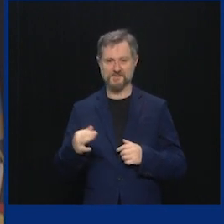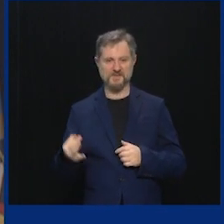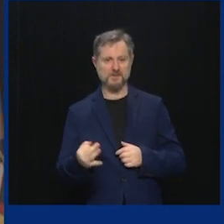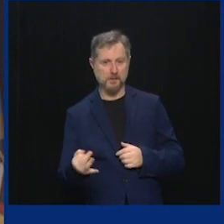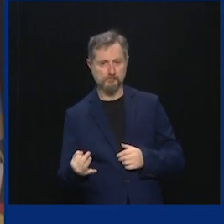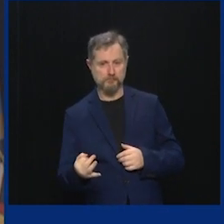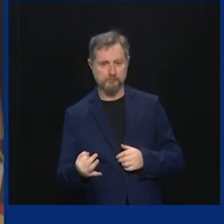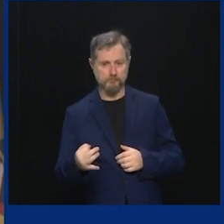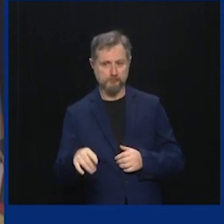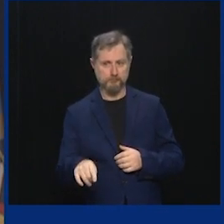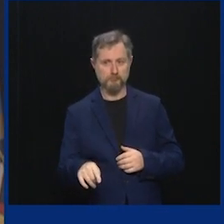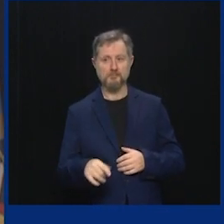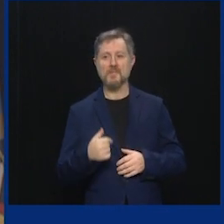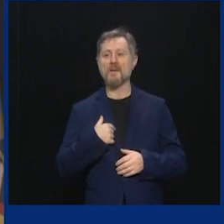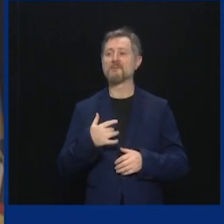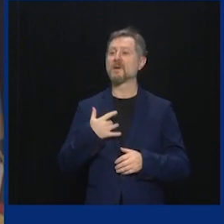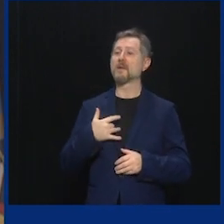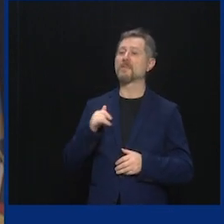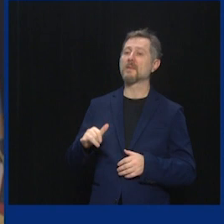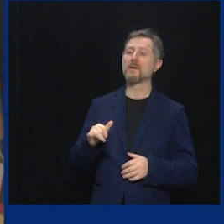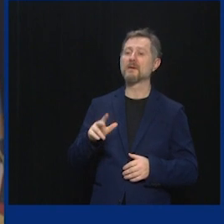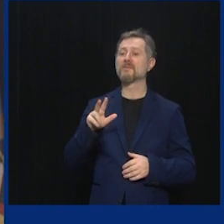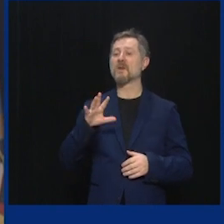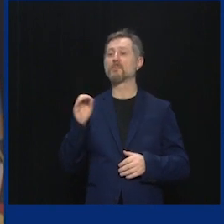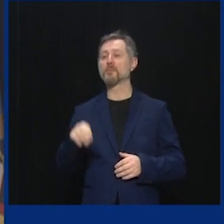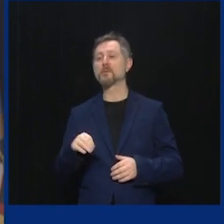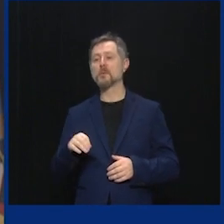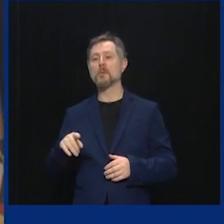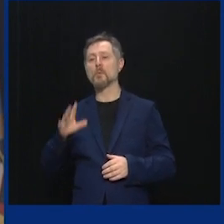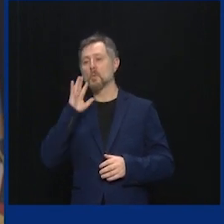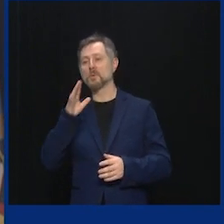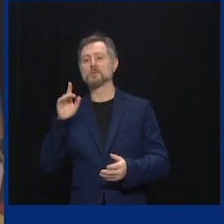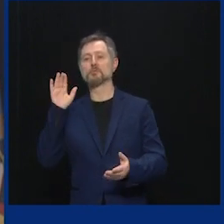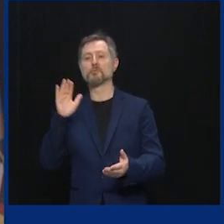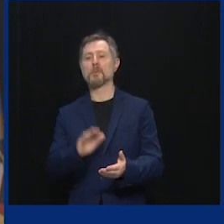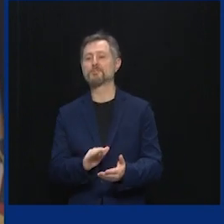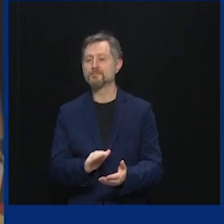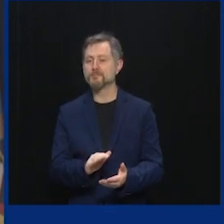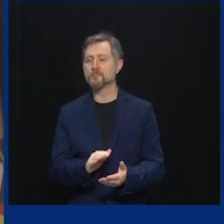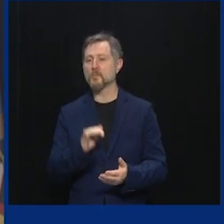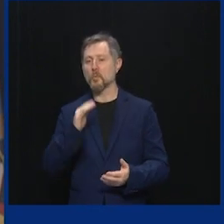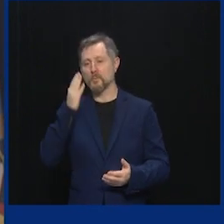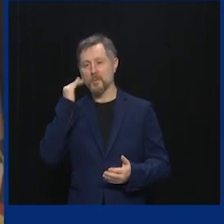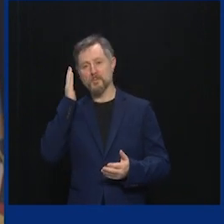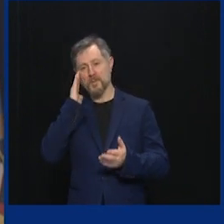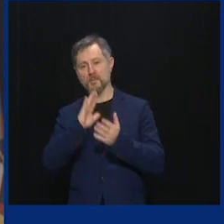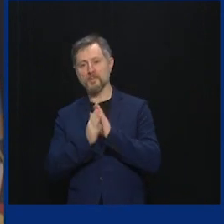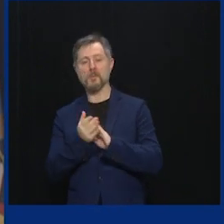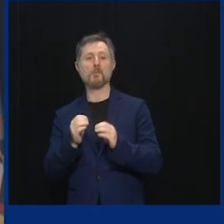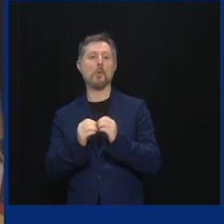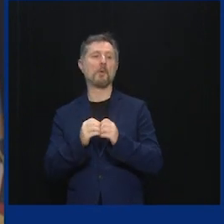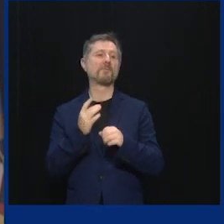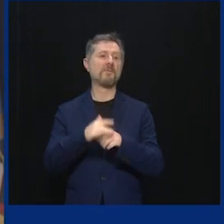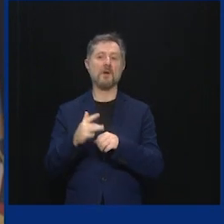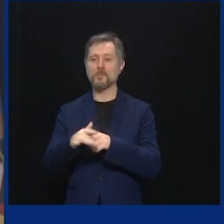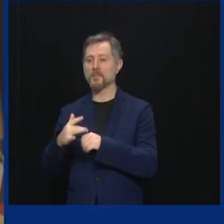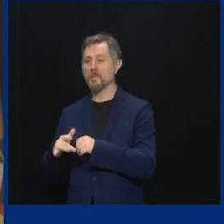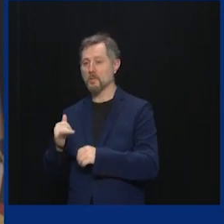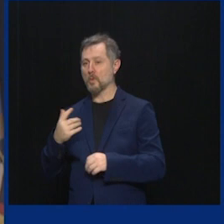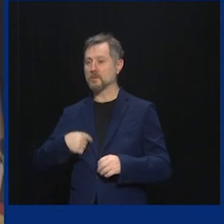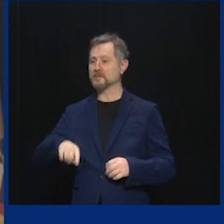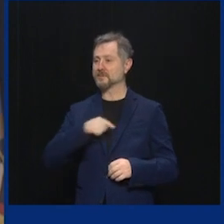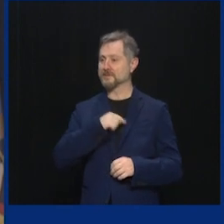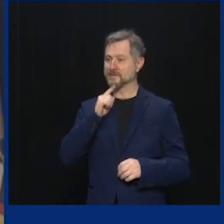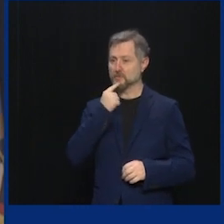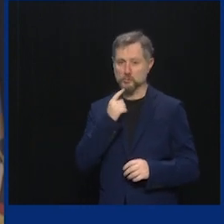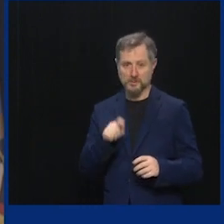anticipate that number of 30-something is going to drop between now and then as the hospitals understand how serious we are about this, and they start bringing